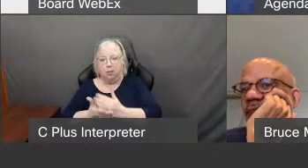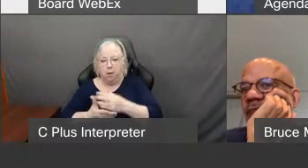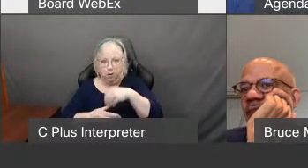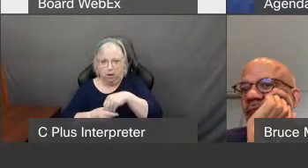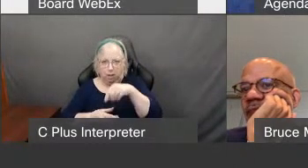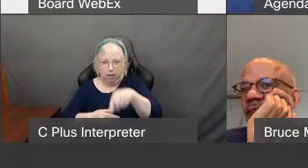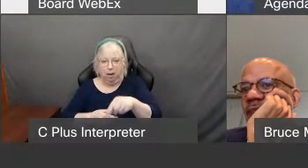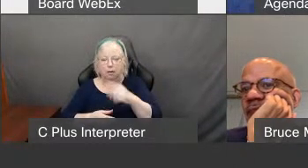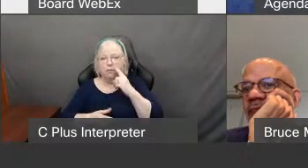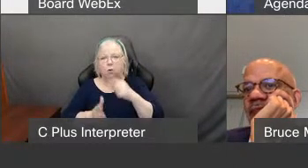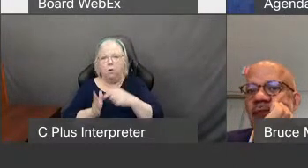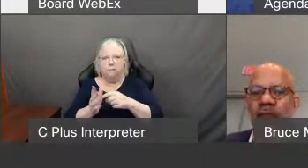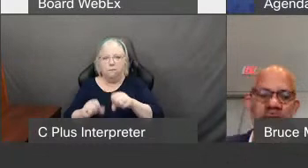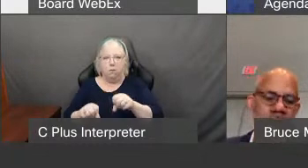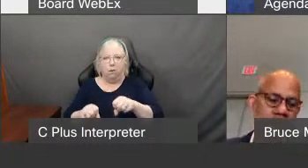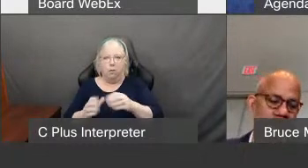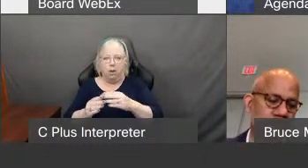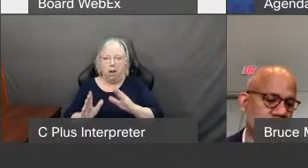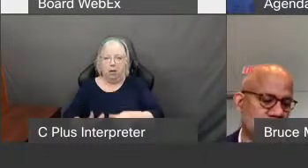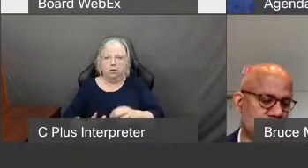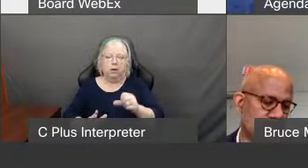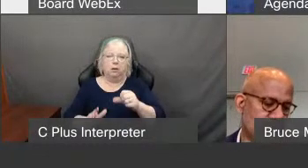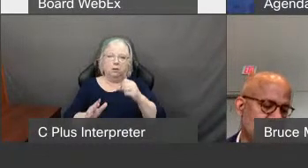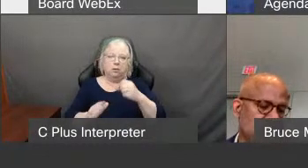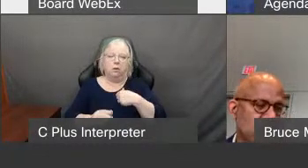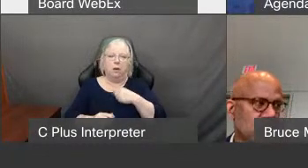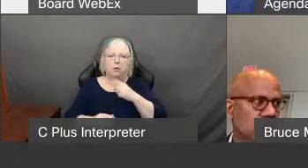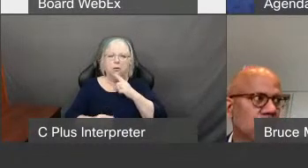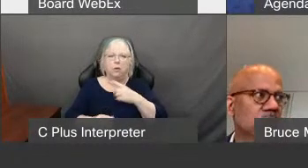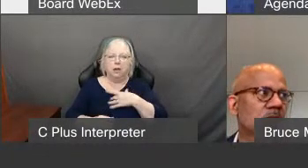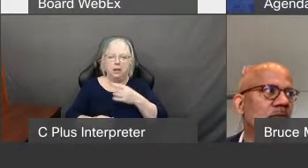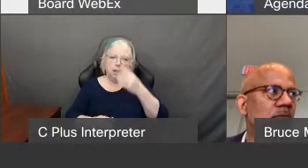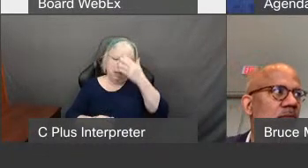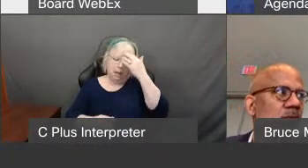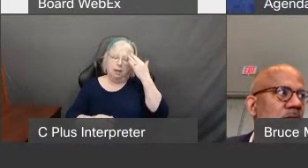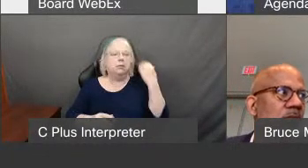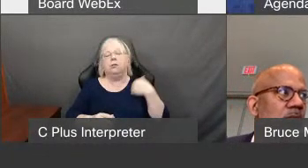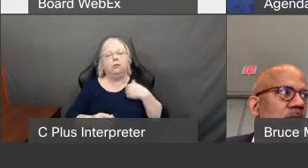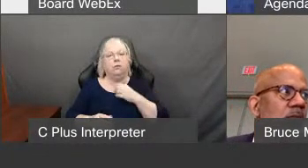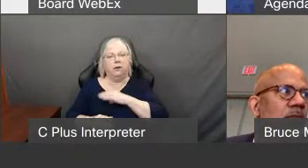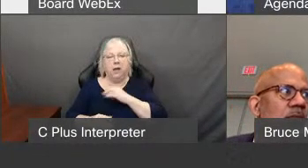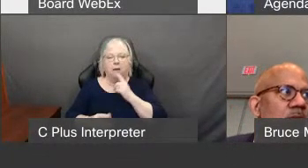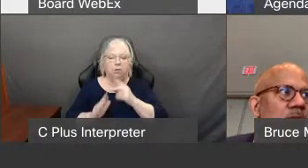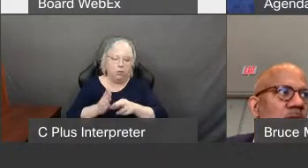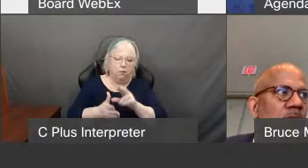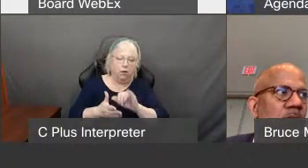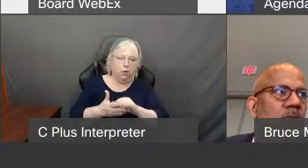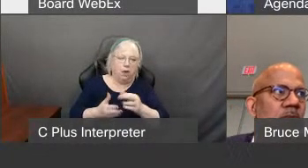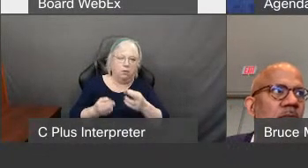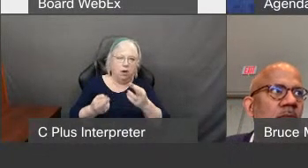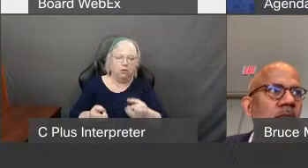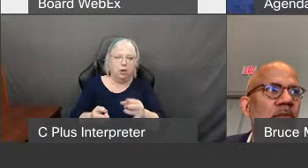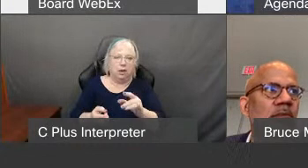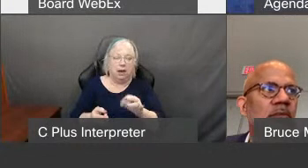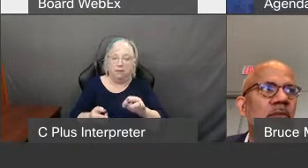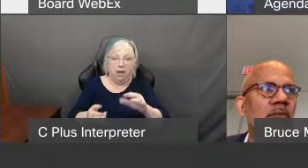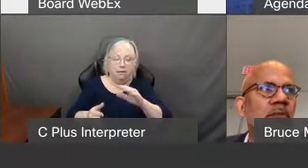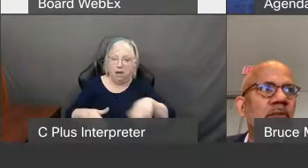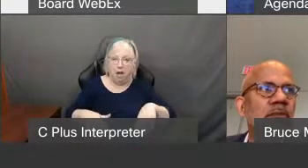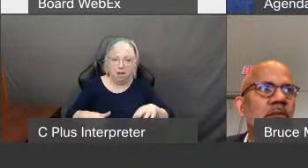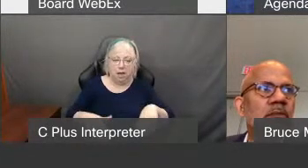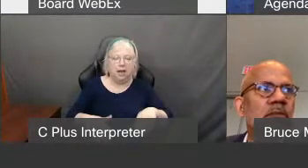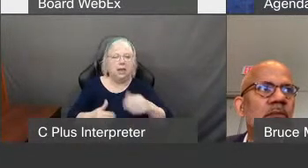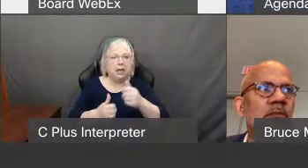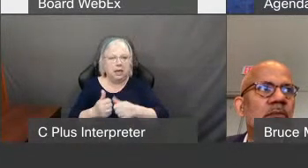for affordable housing. So I just would really like for staff to review that resolution, if they have not,